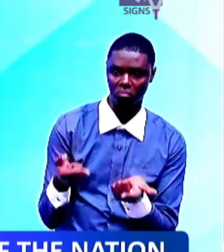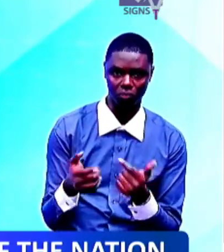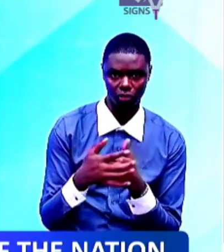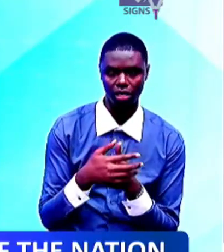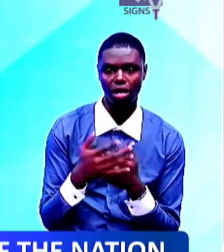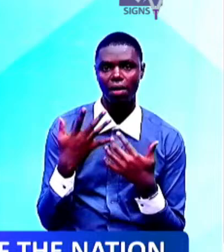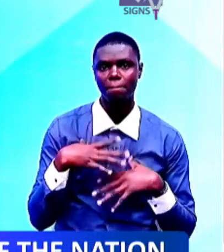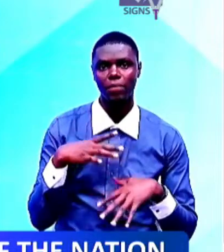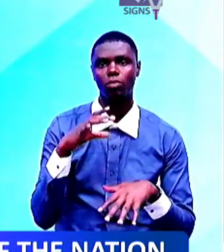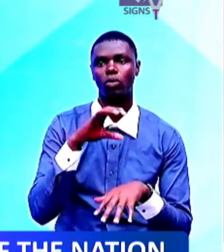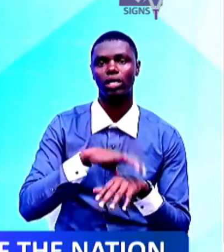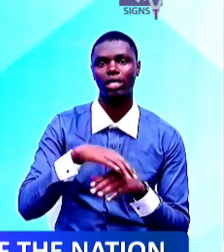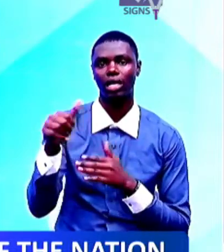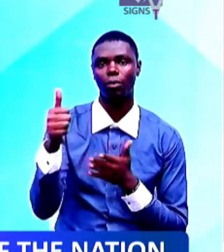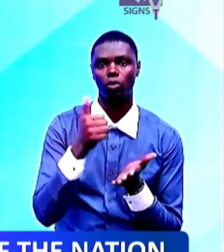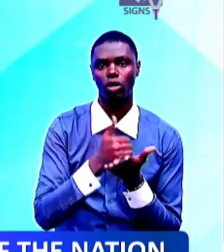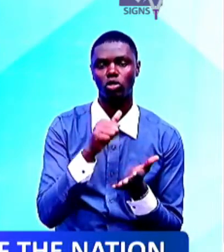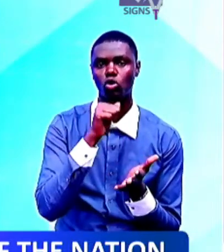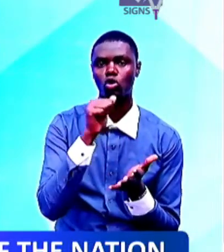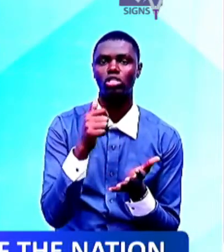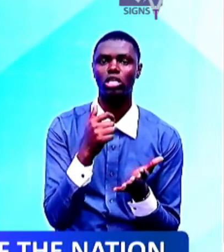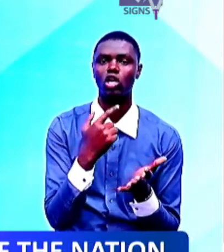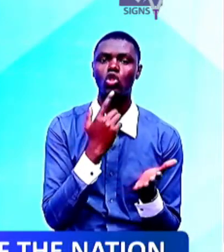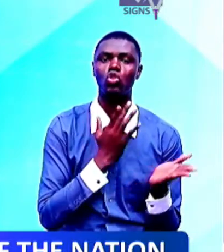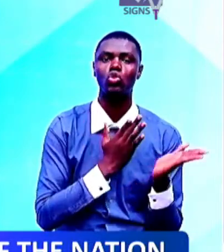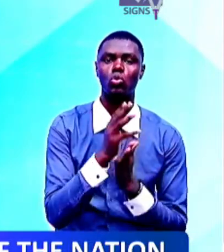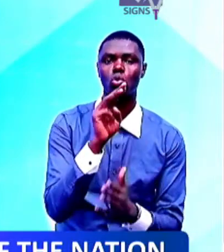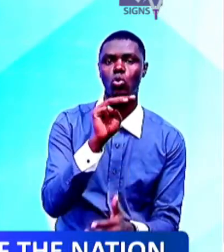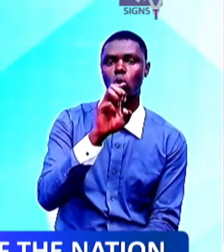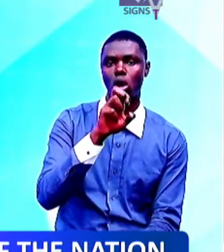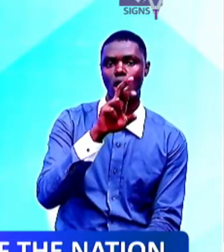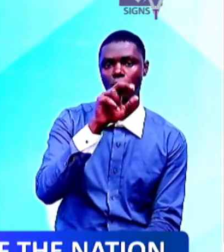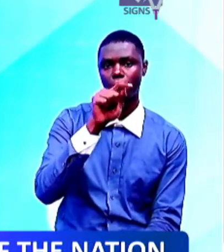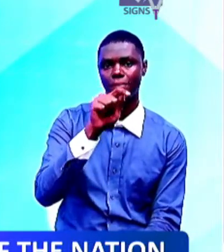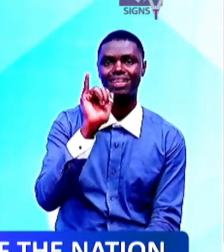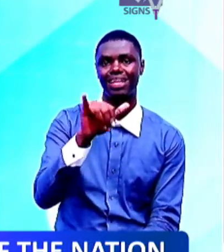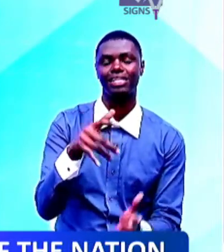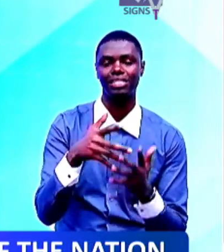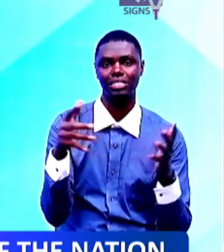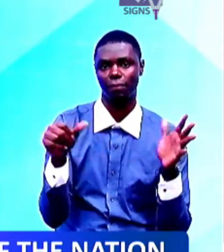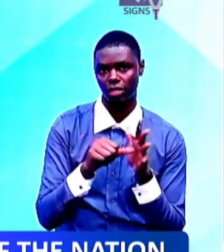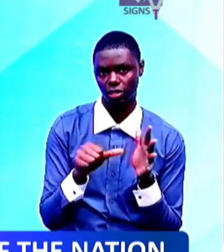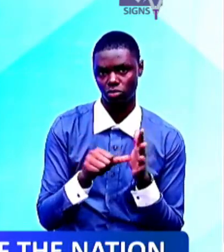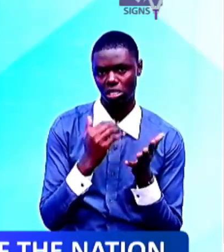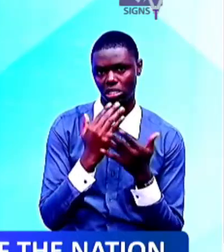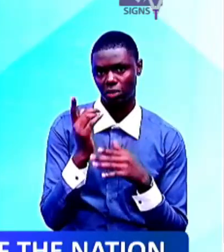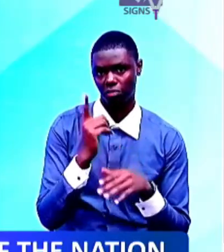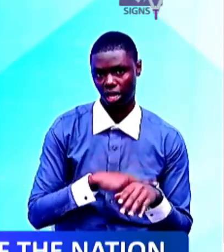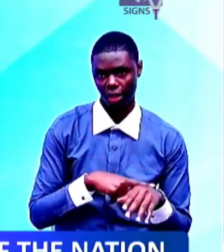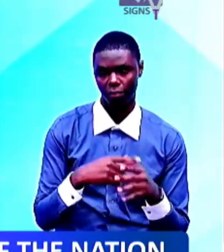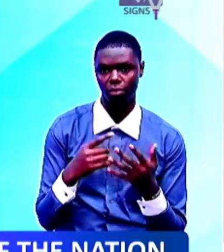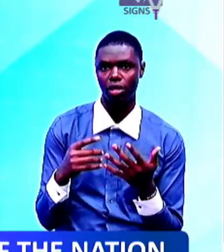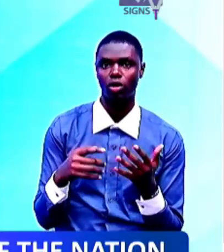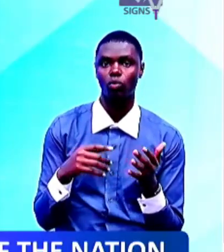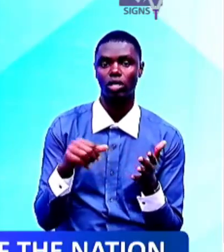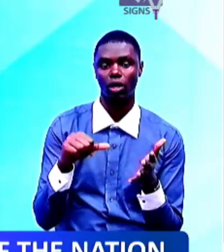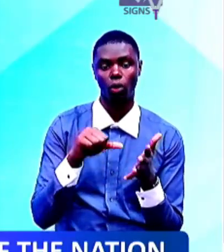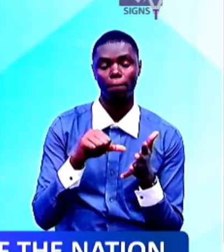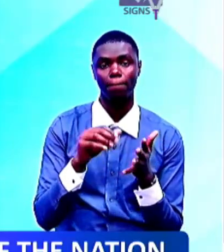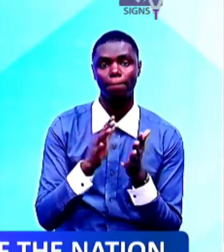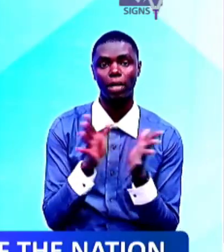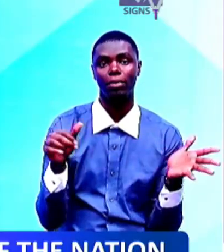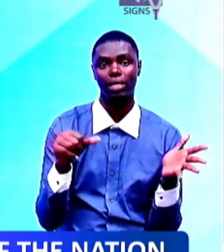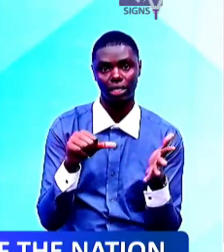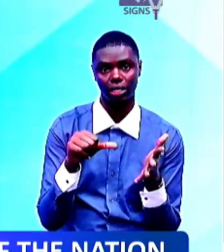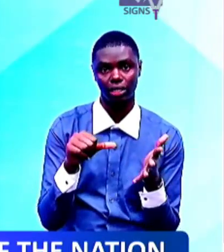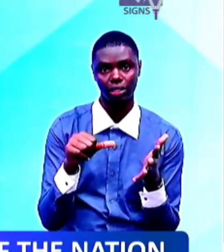People get this appointment not even through merit. And that has been the biggest problem. Sometimes when you go even to the page of Public Service Commission